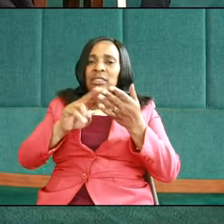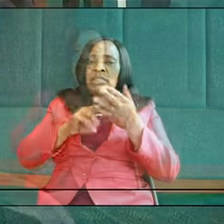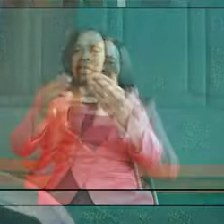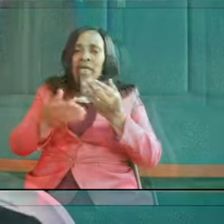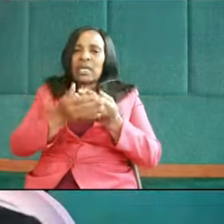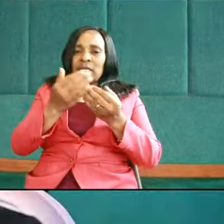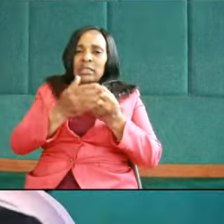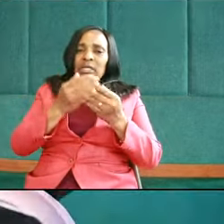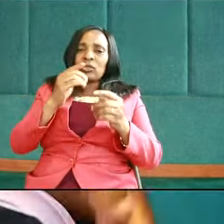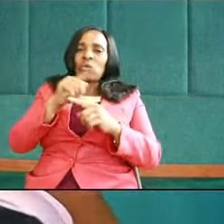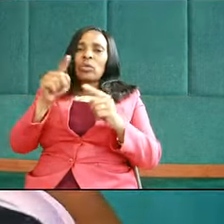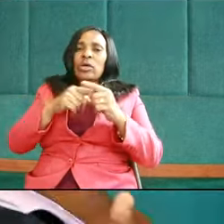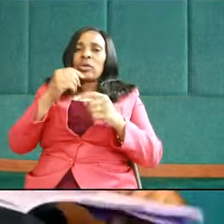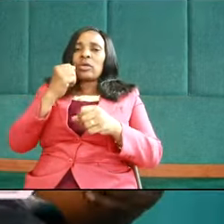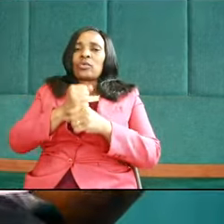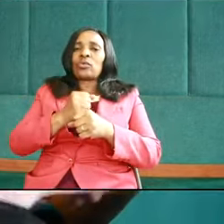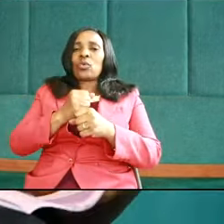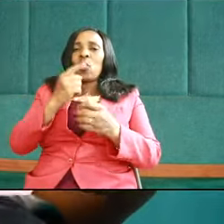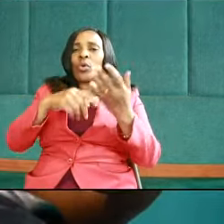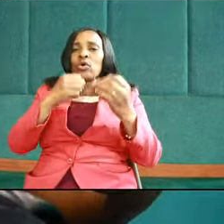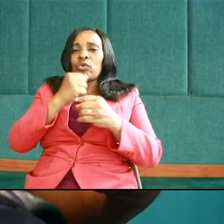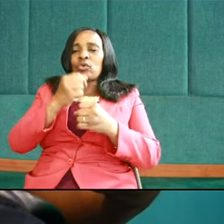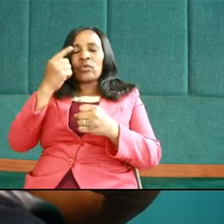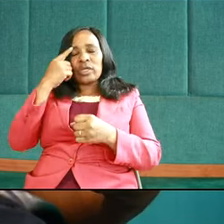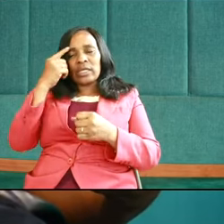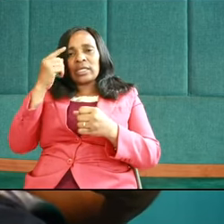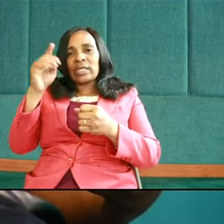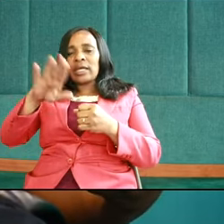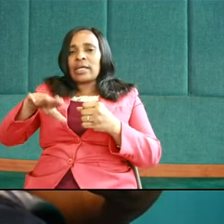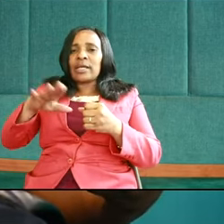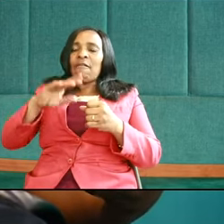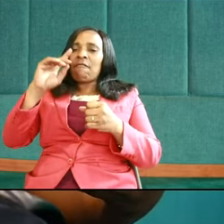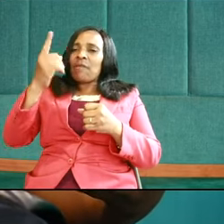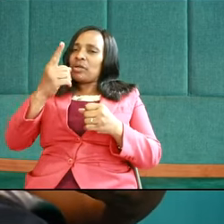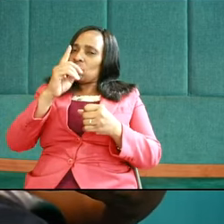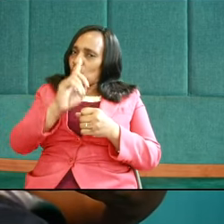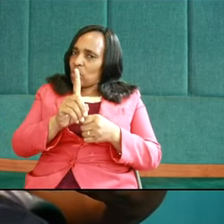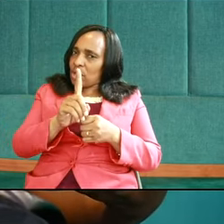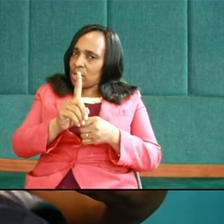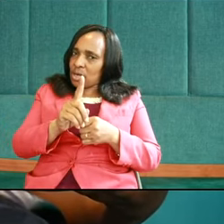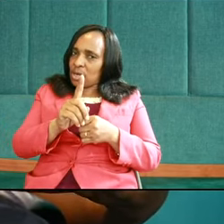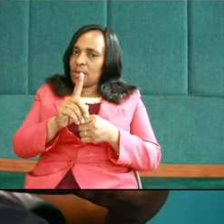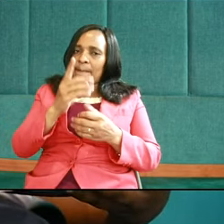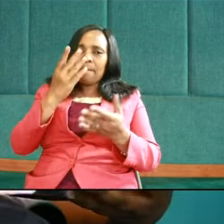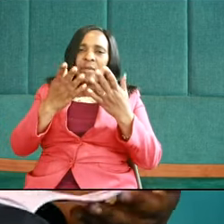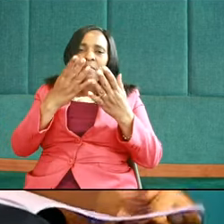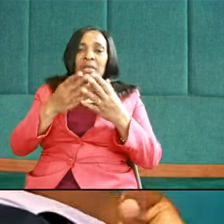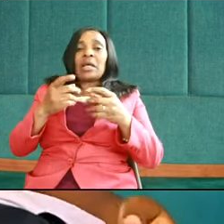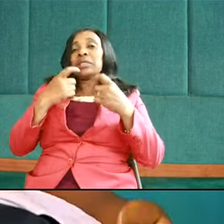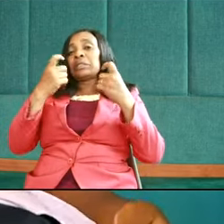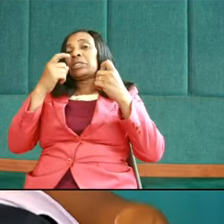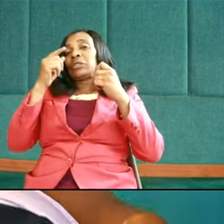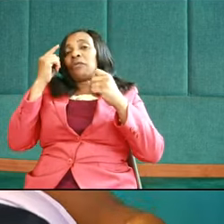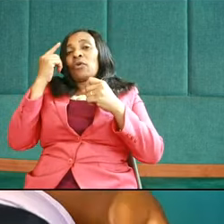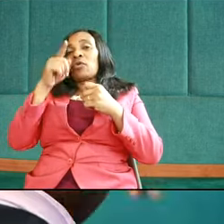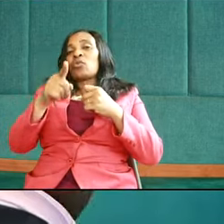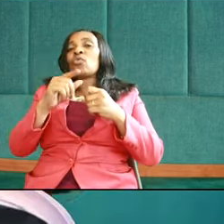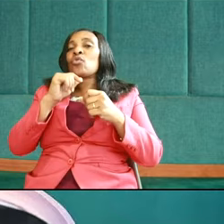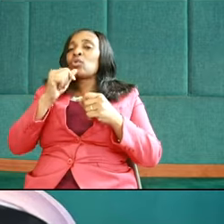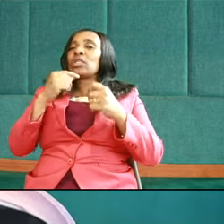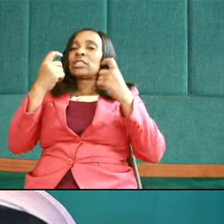you were doing the what do you think section. It was the first one. What may be a sin for you may not be a sin for